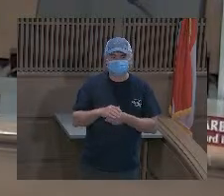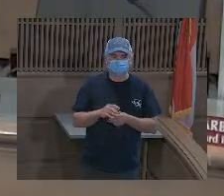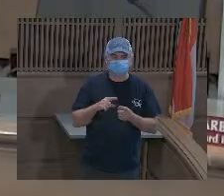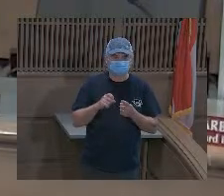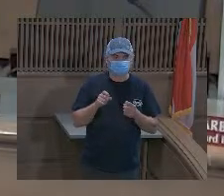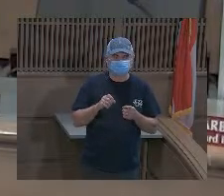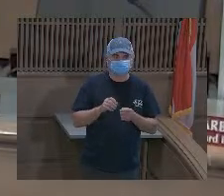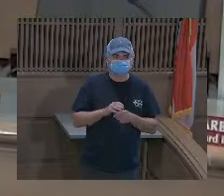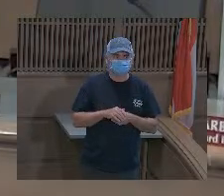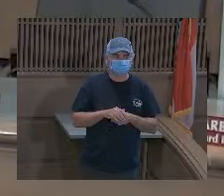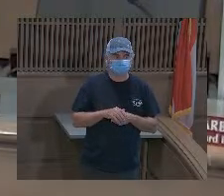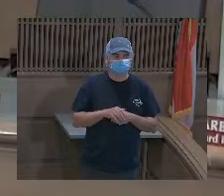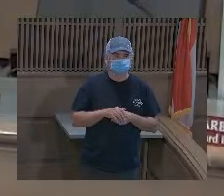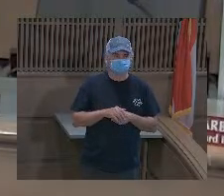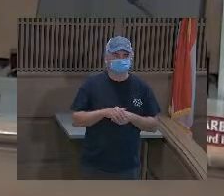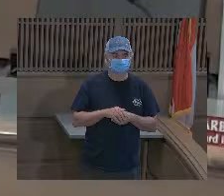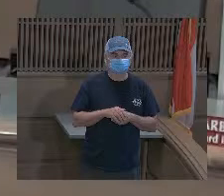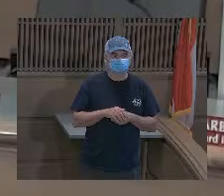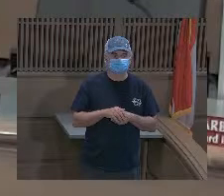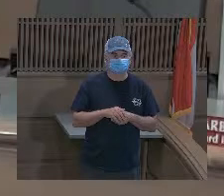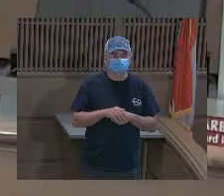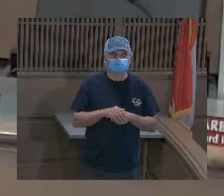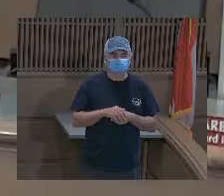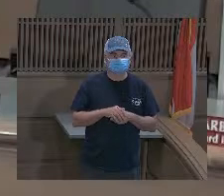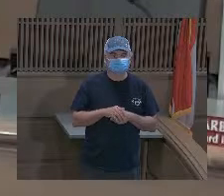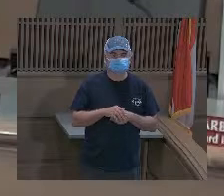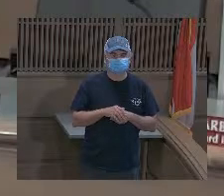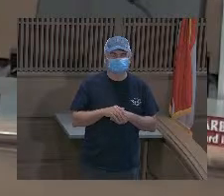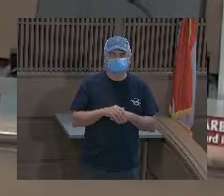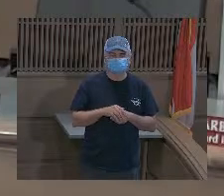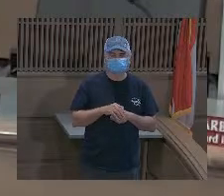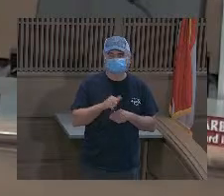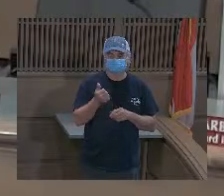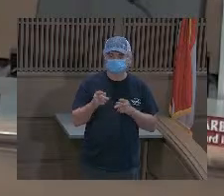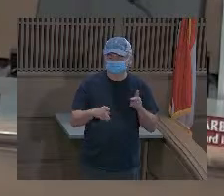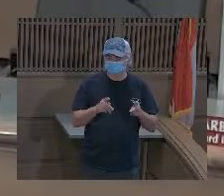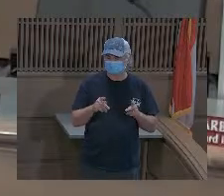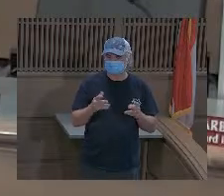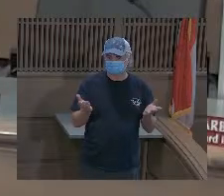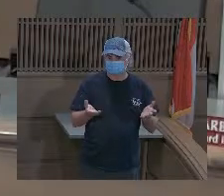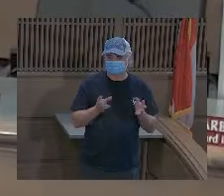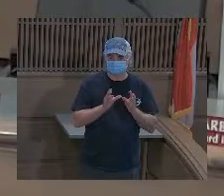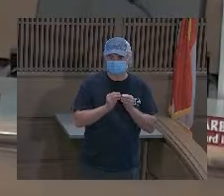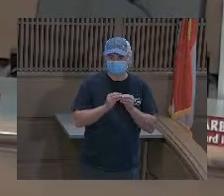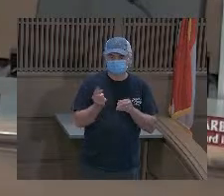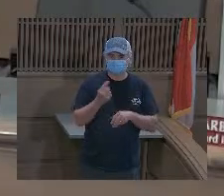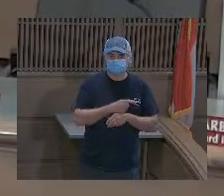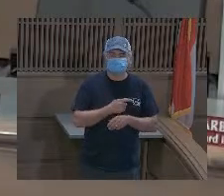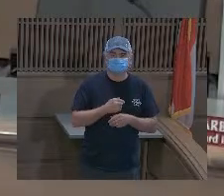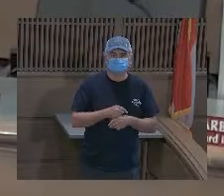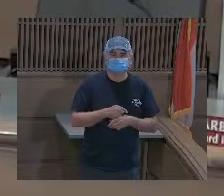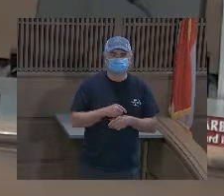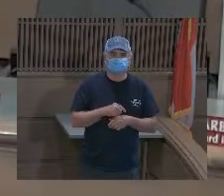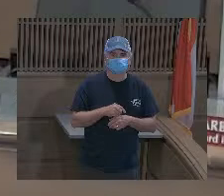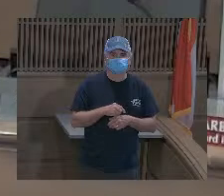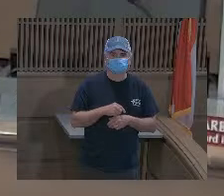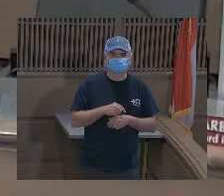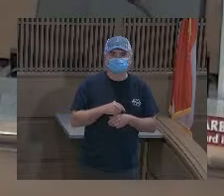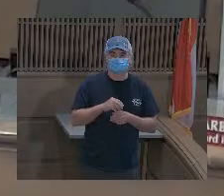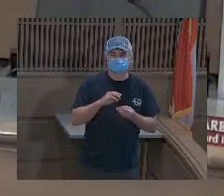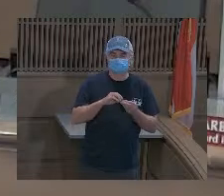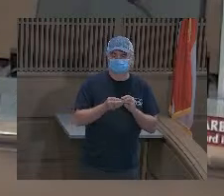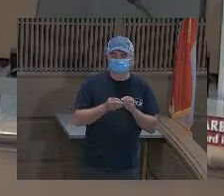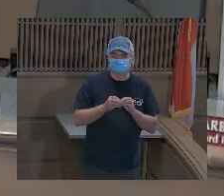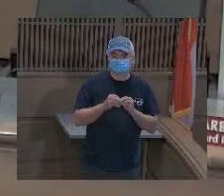Allen. One consistent theme I think you'll hear is that while the numbers are